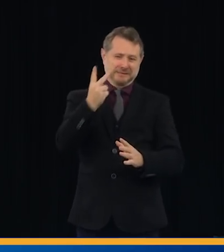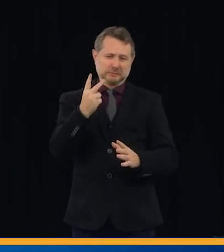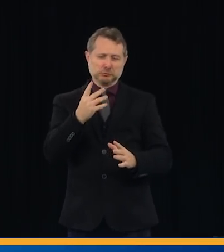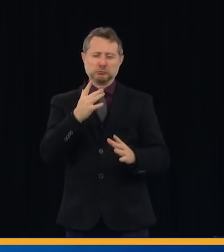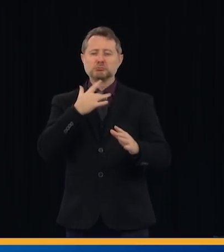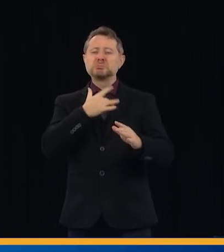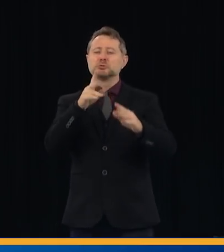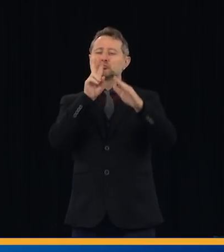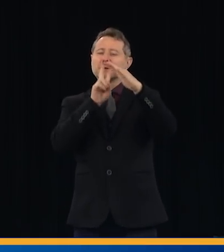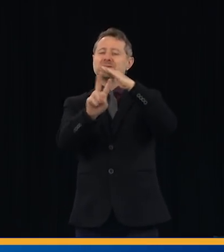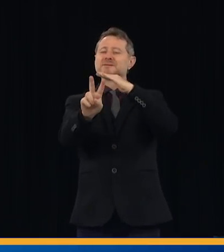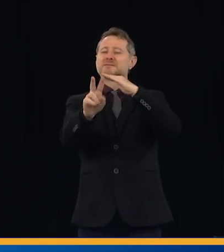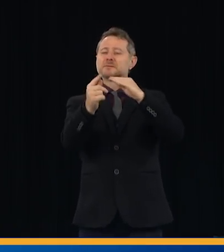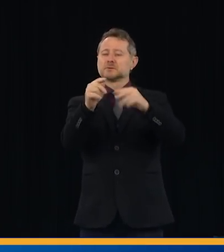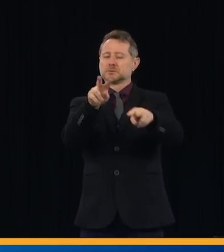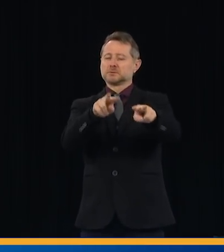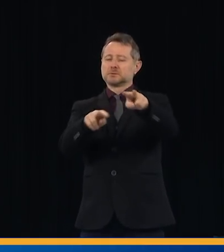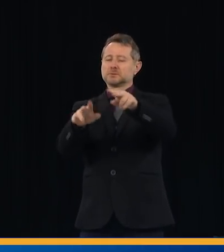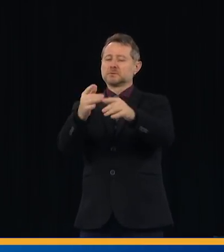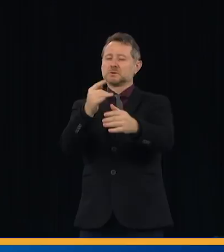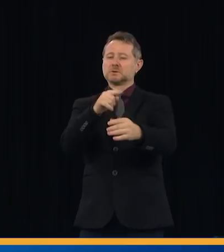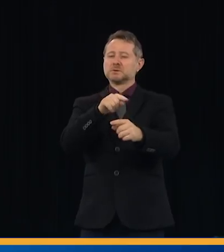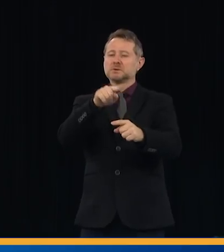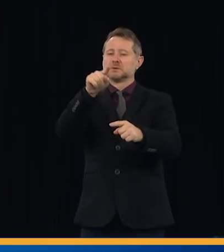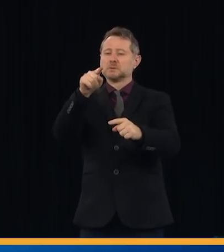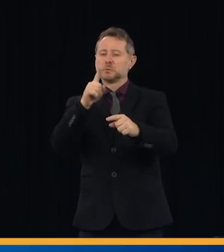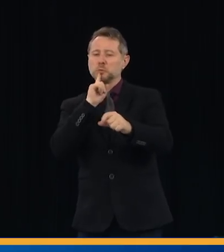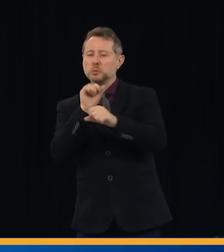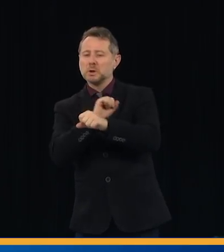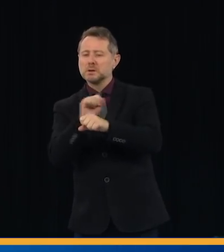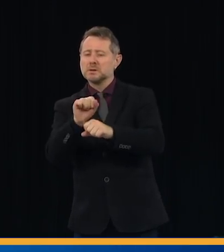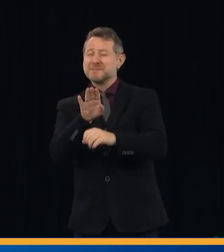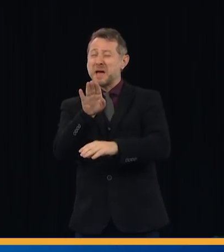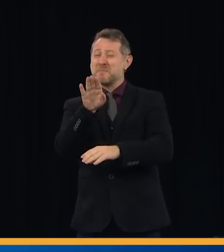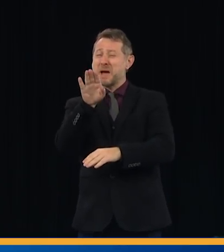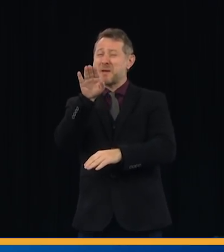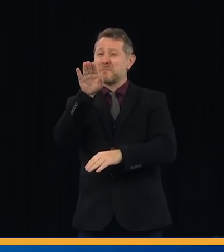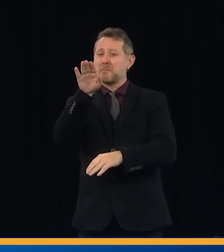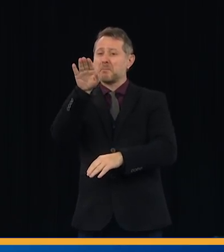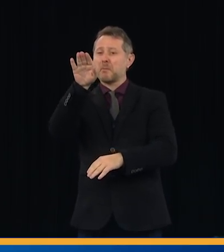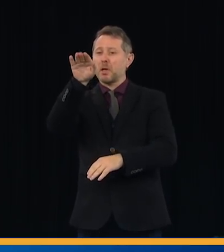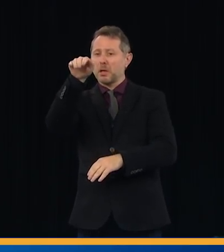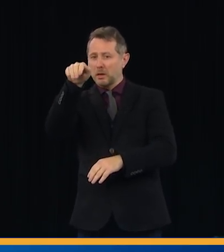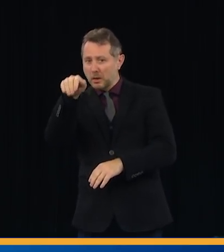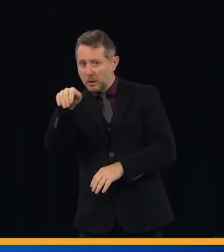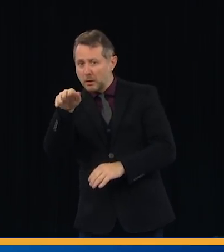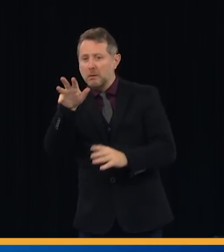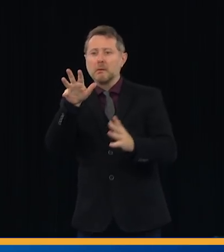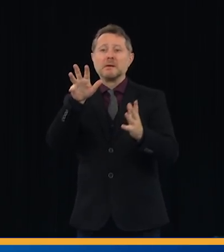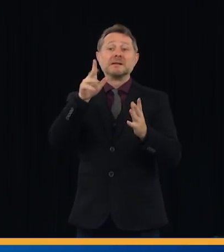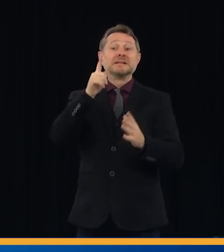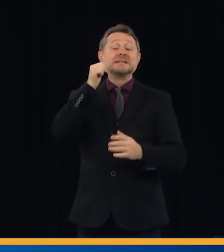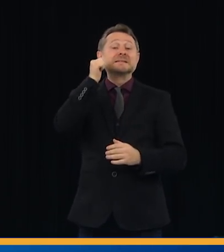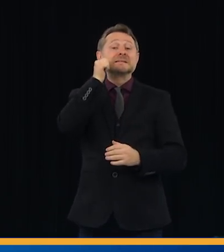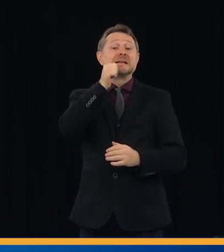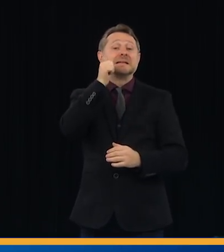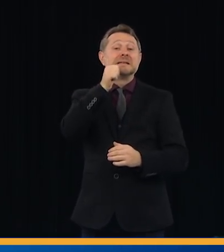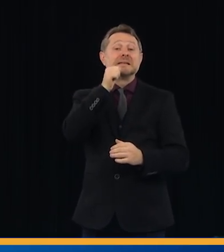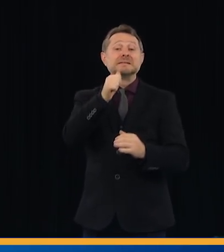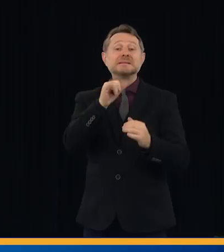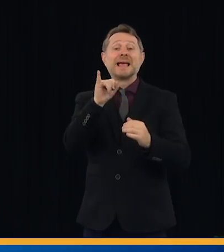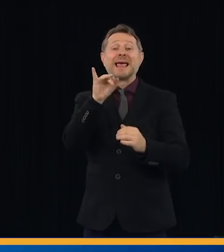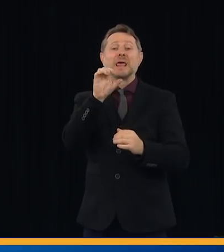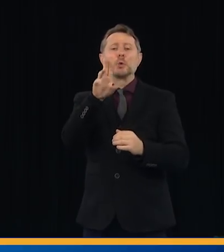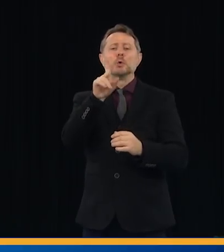to gauge when and if there's an apex. The number of daily ICU admissions, which are